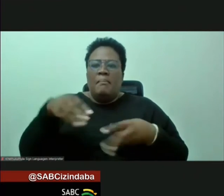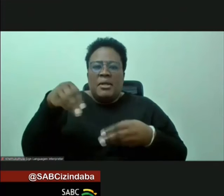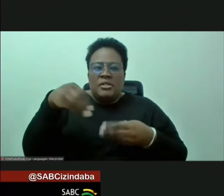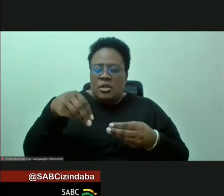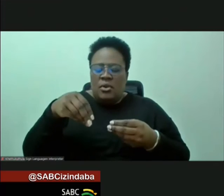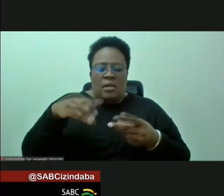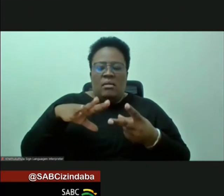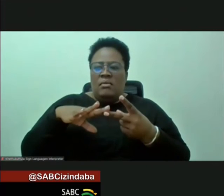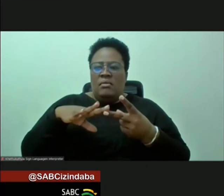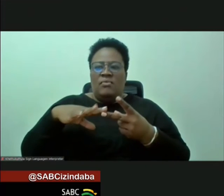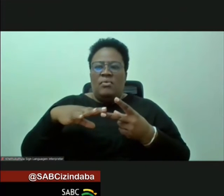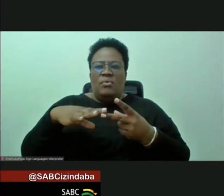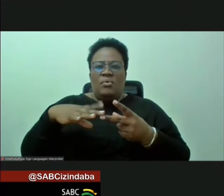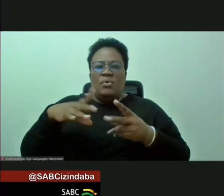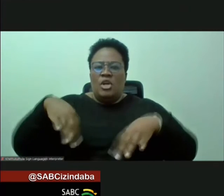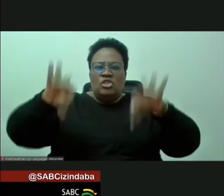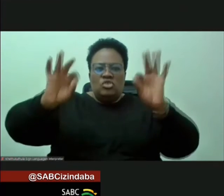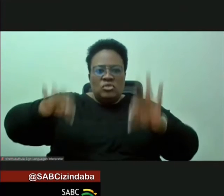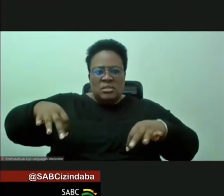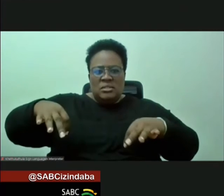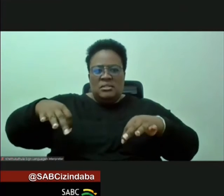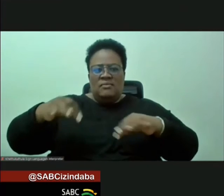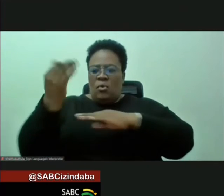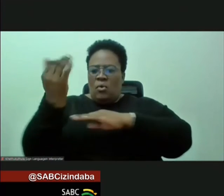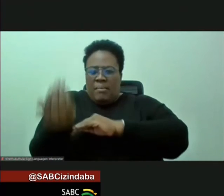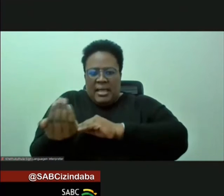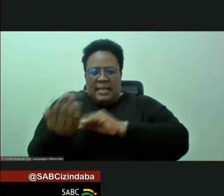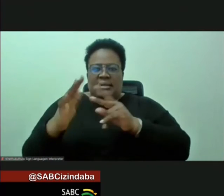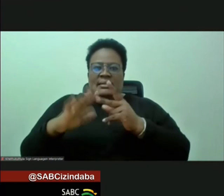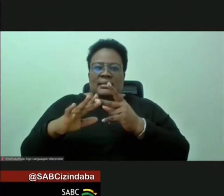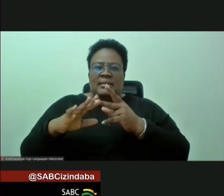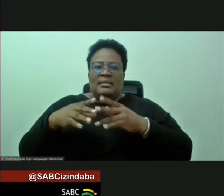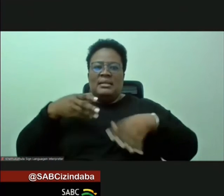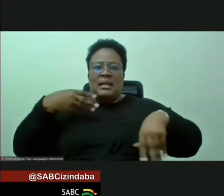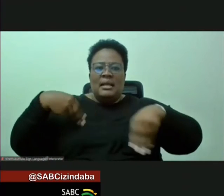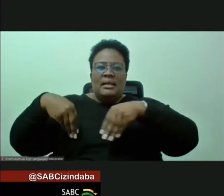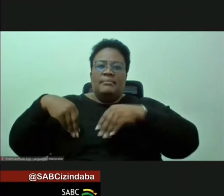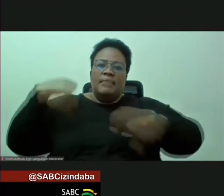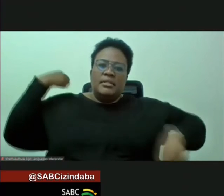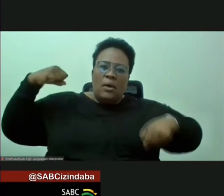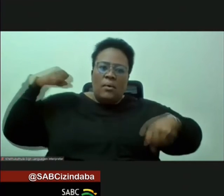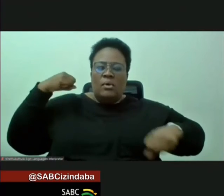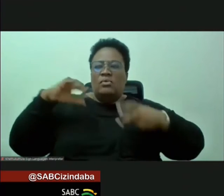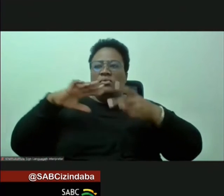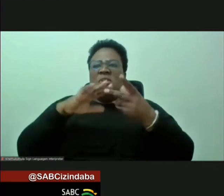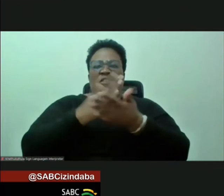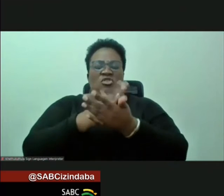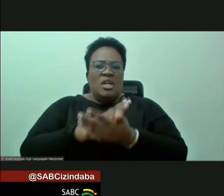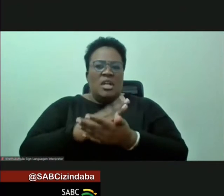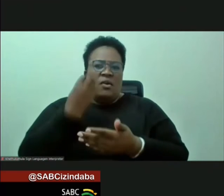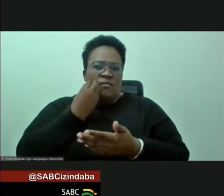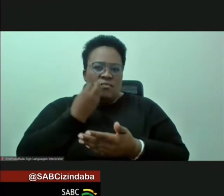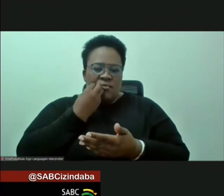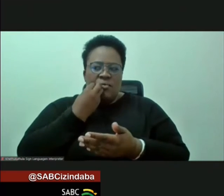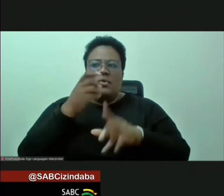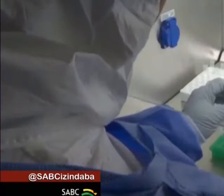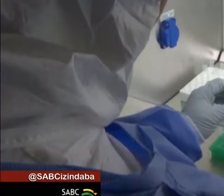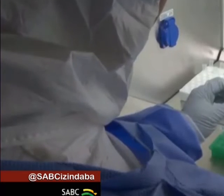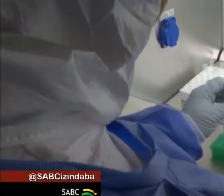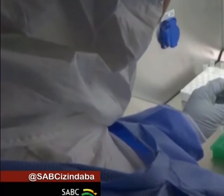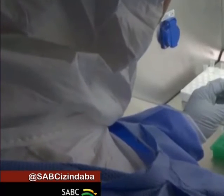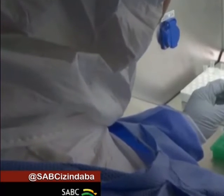bedding, towels, certainly sharing of food. But again, also skin-to-skin